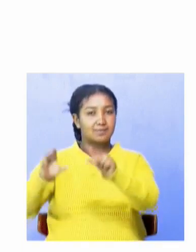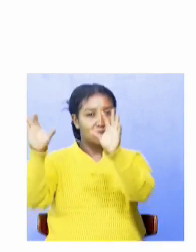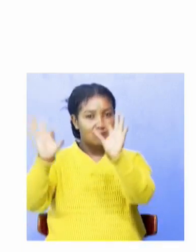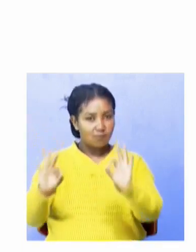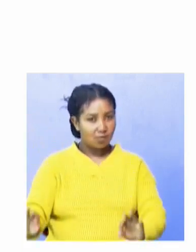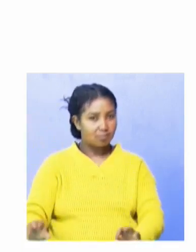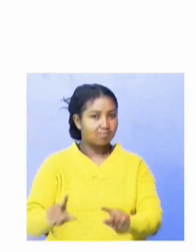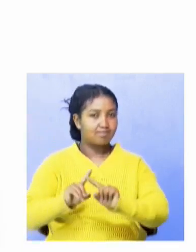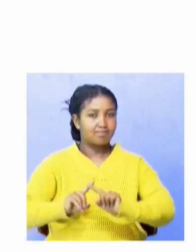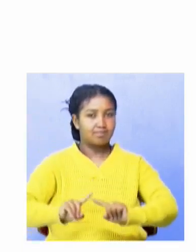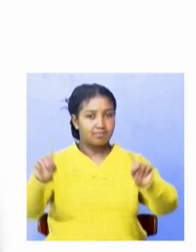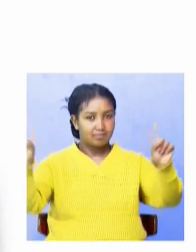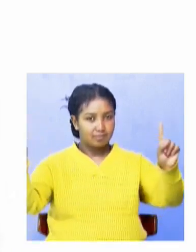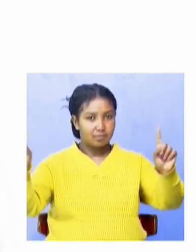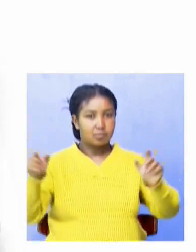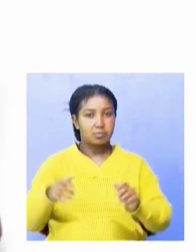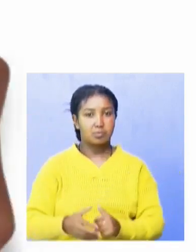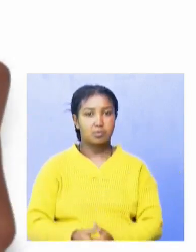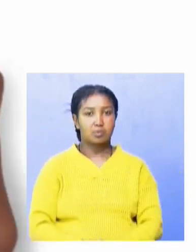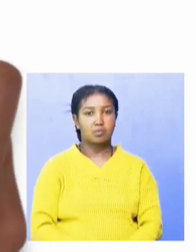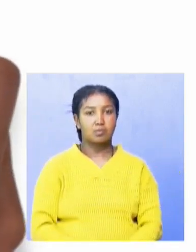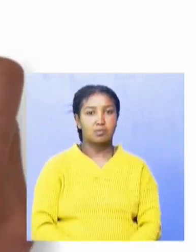continuous tense.